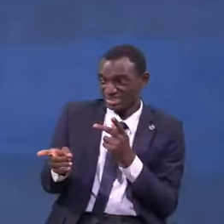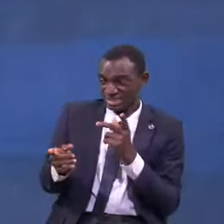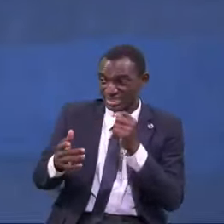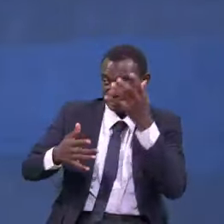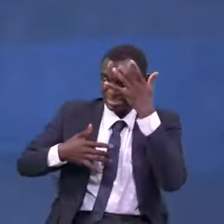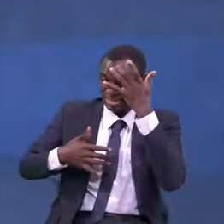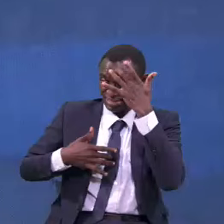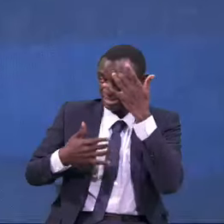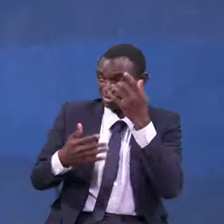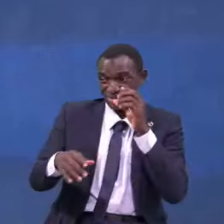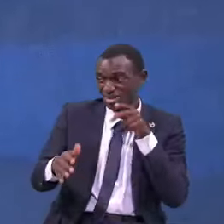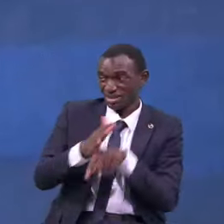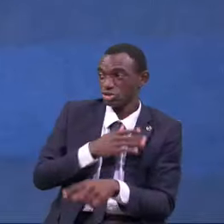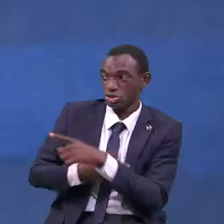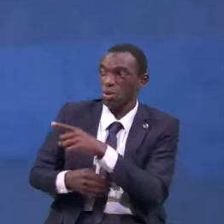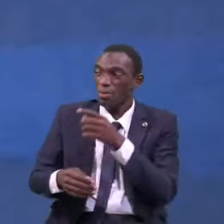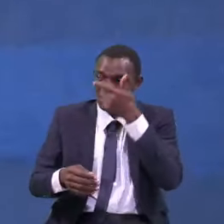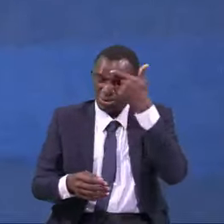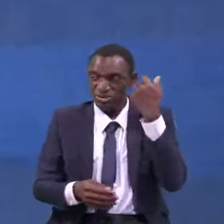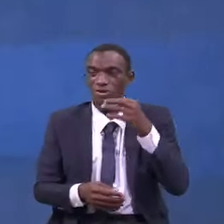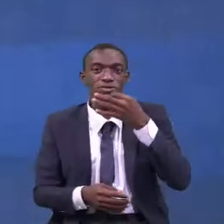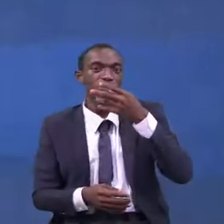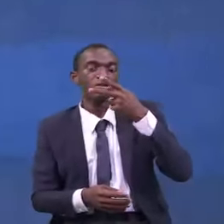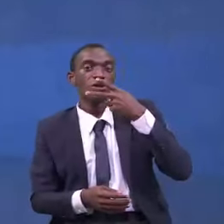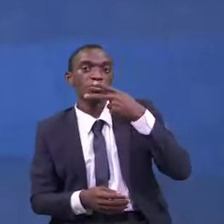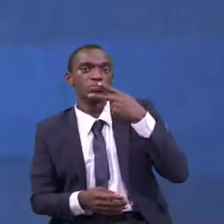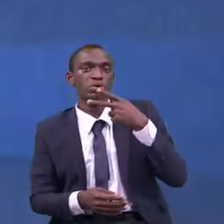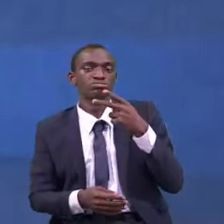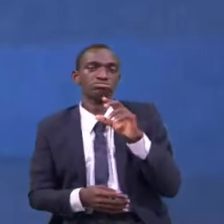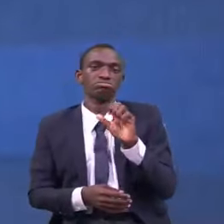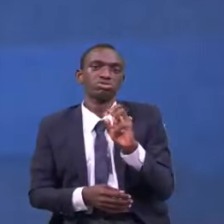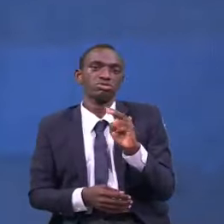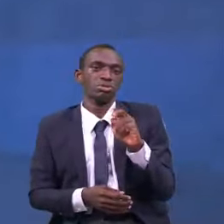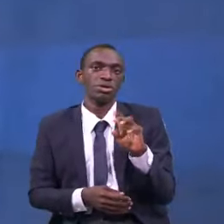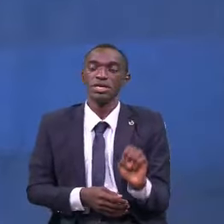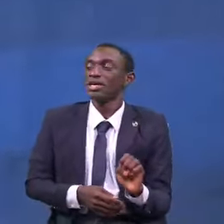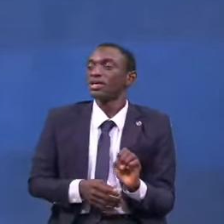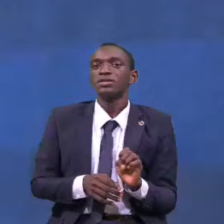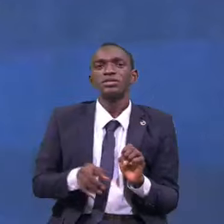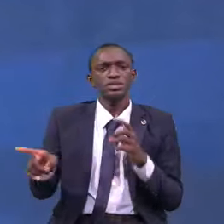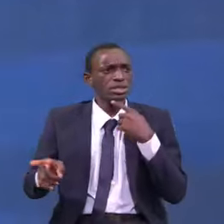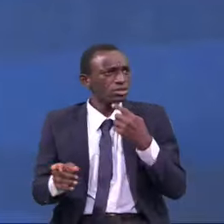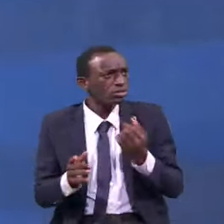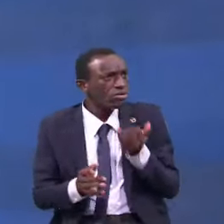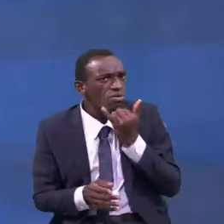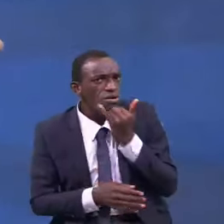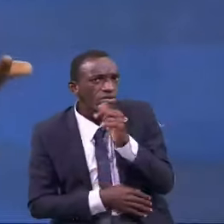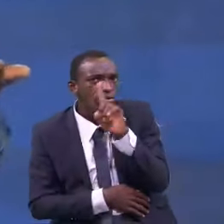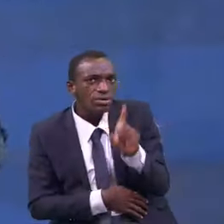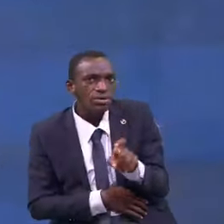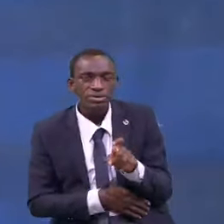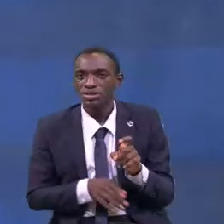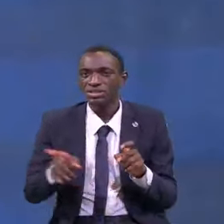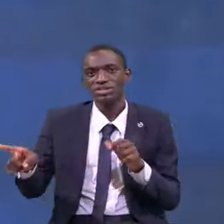They say, is that wrong? They are insensitive. Just like